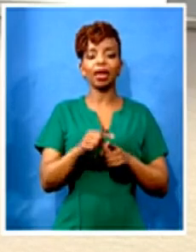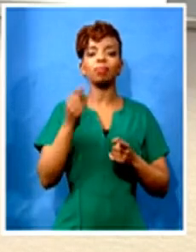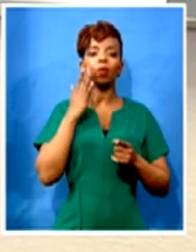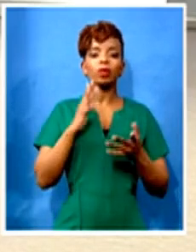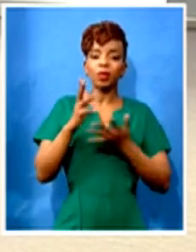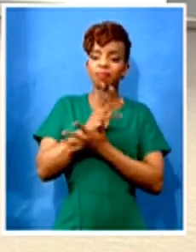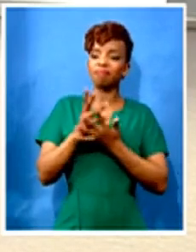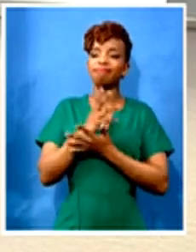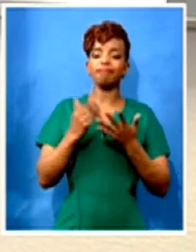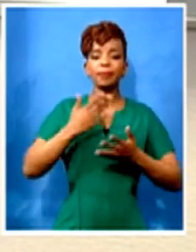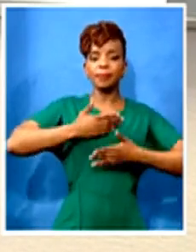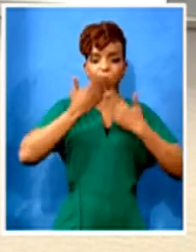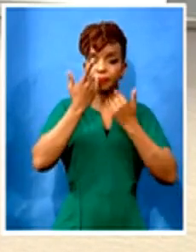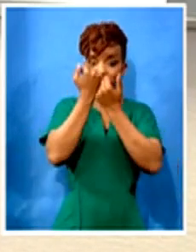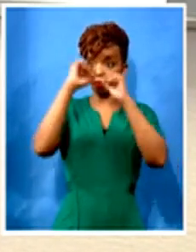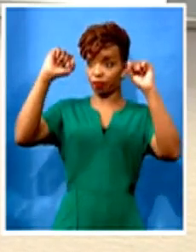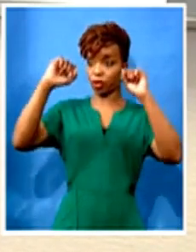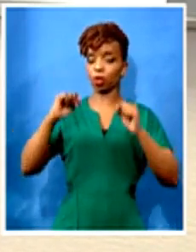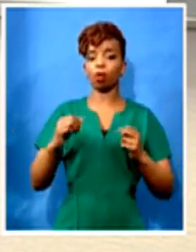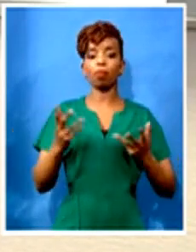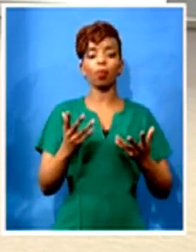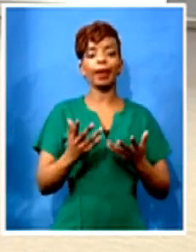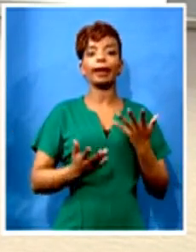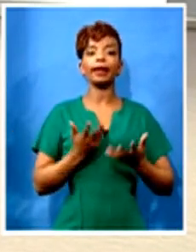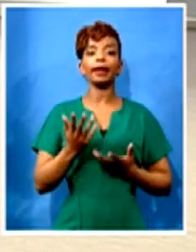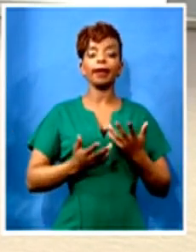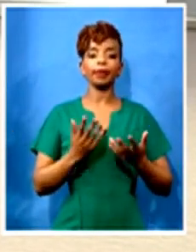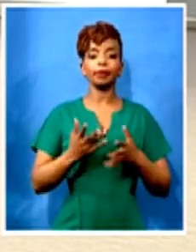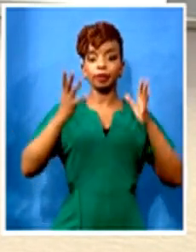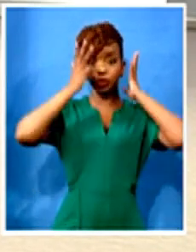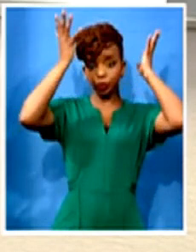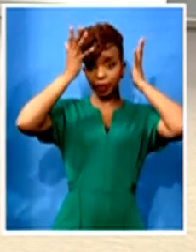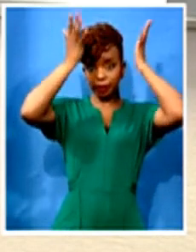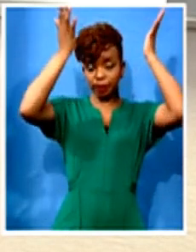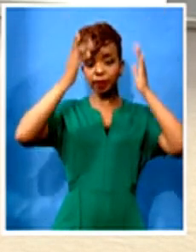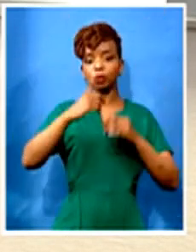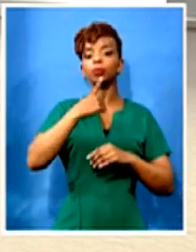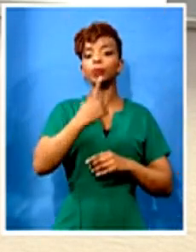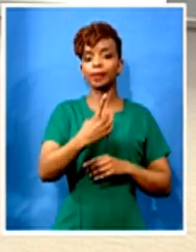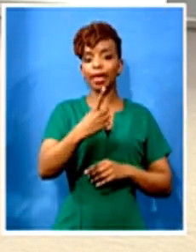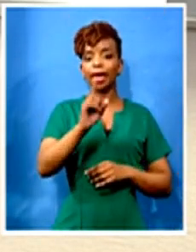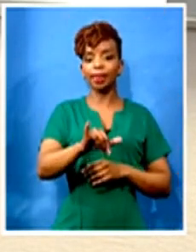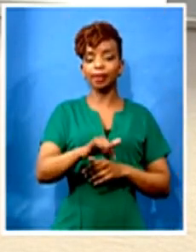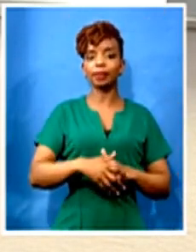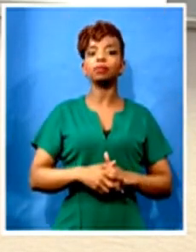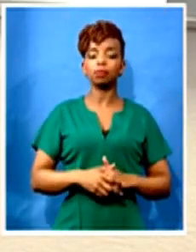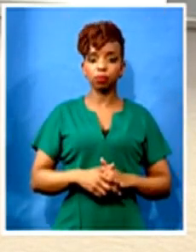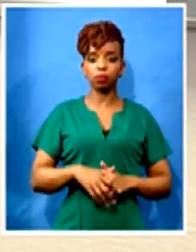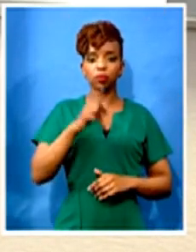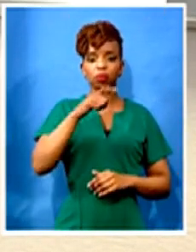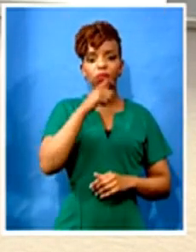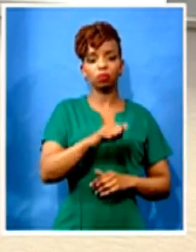rights in Eswatini. We will say about Zimbabwe. But Mr. Gardee, are you not